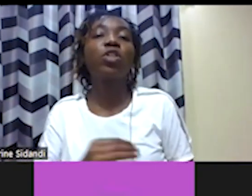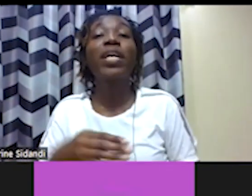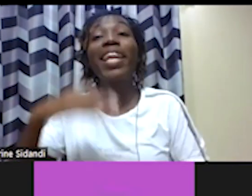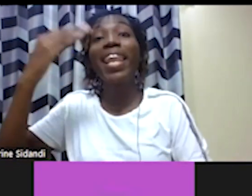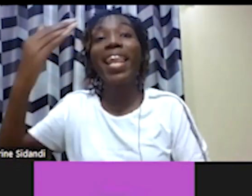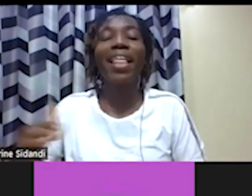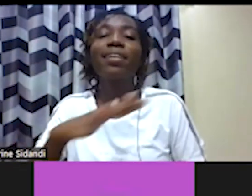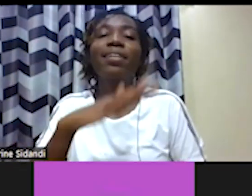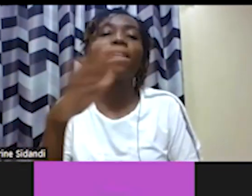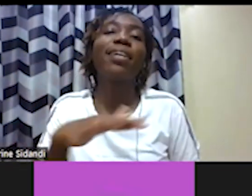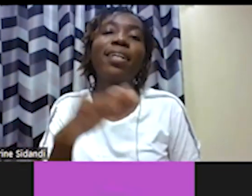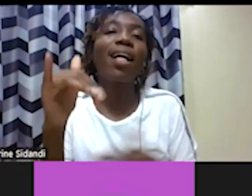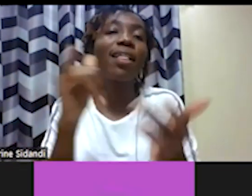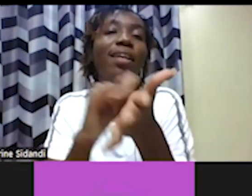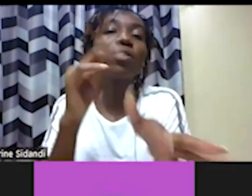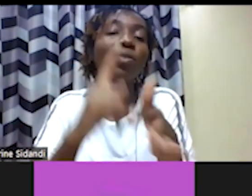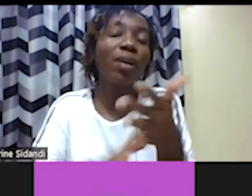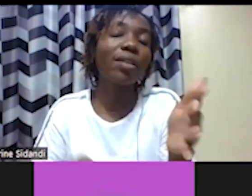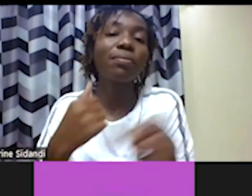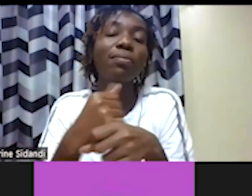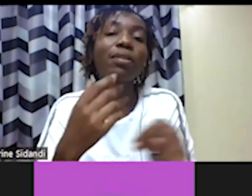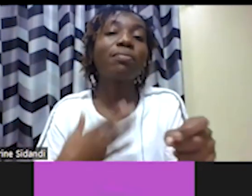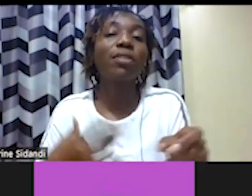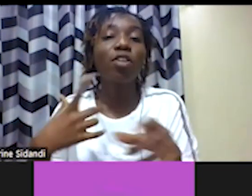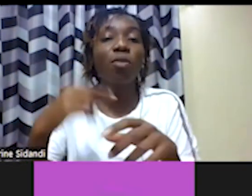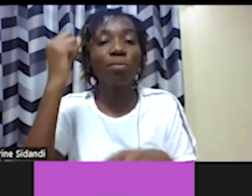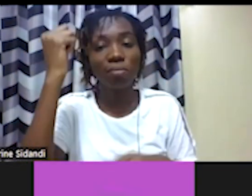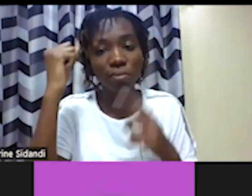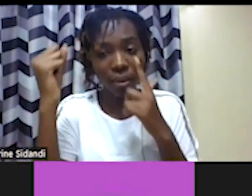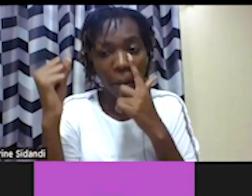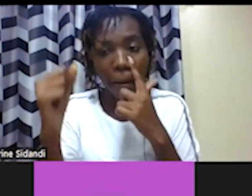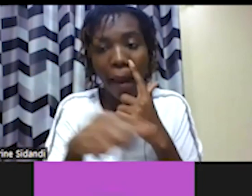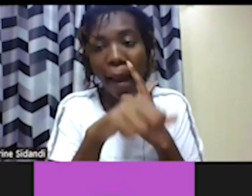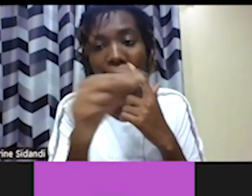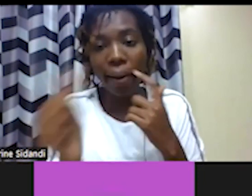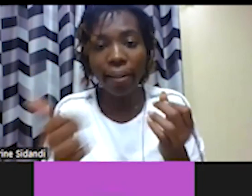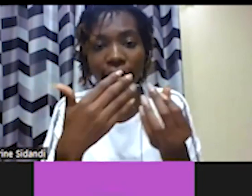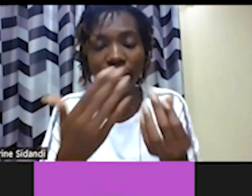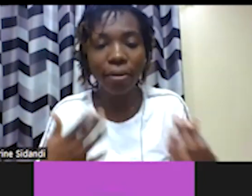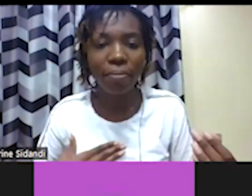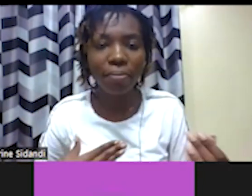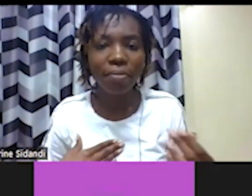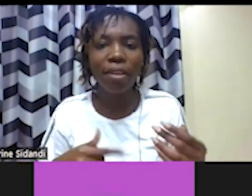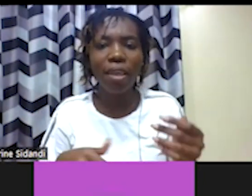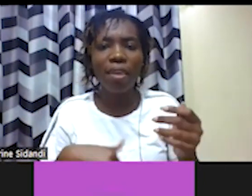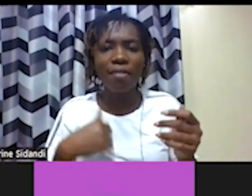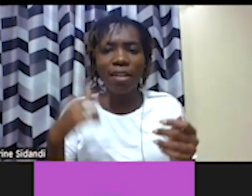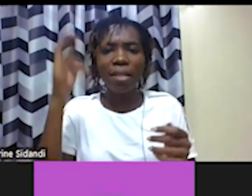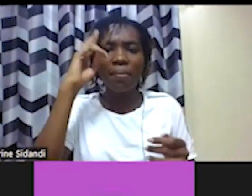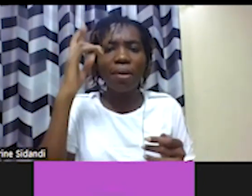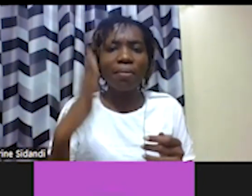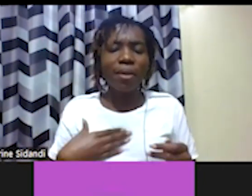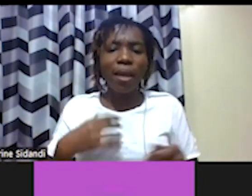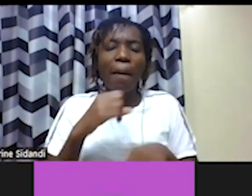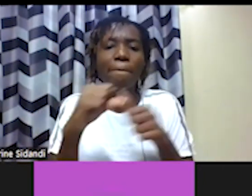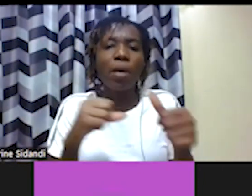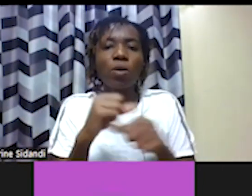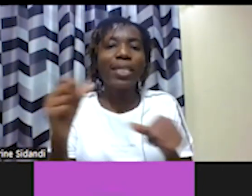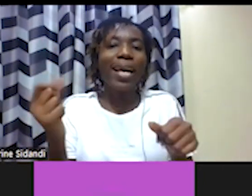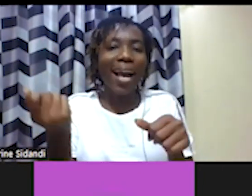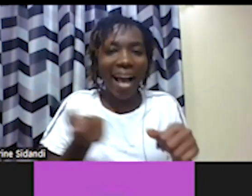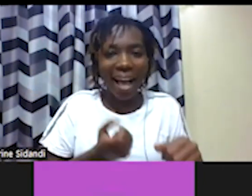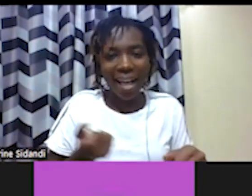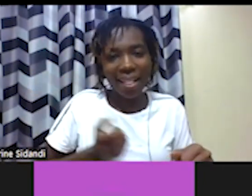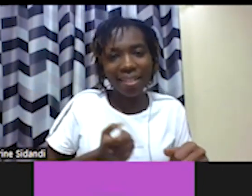sub-county. So that is what drove me. Now, the other one, which, and I'm grateful, I've been reminded, was girls being brought